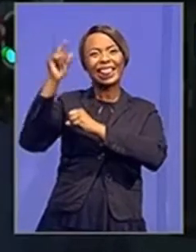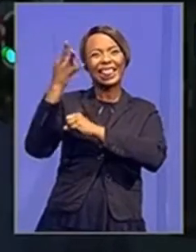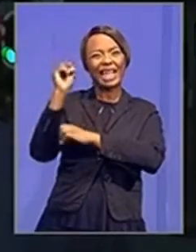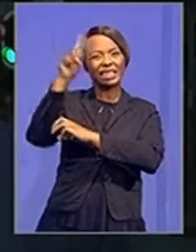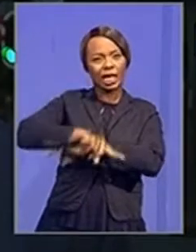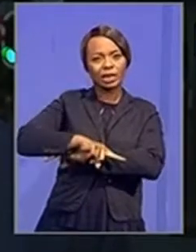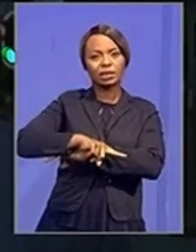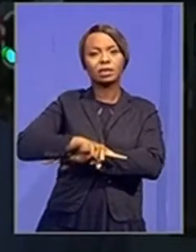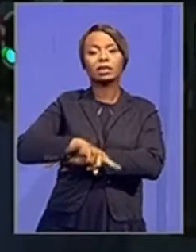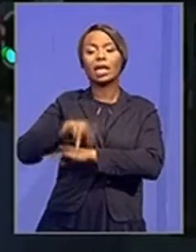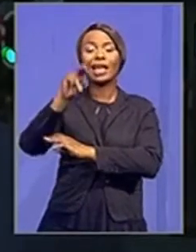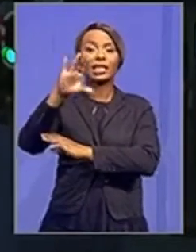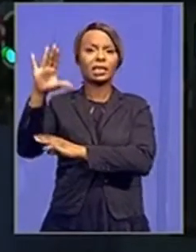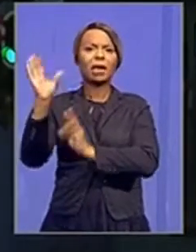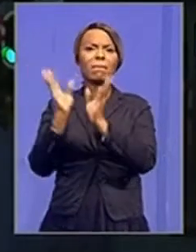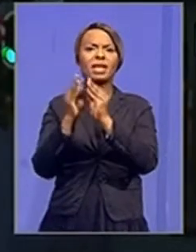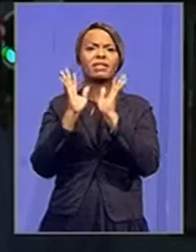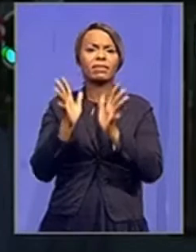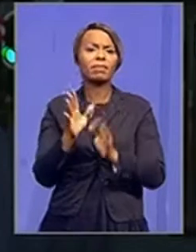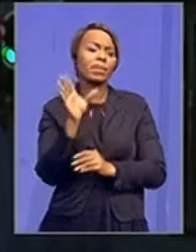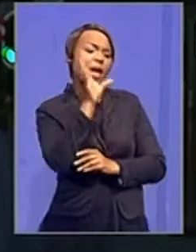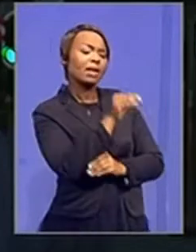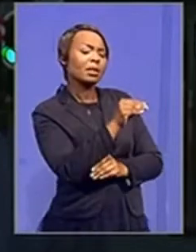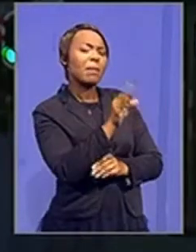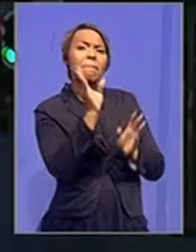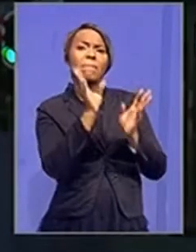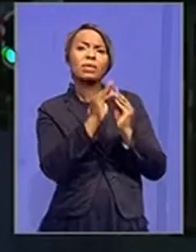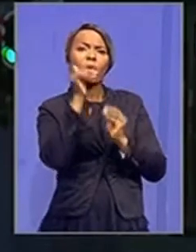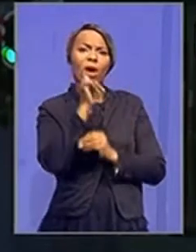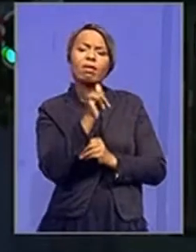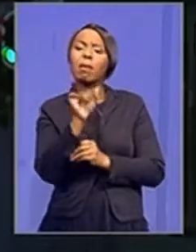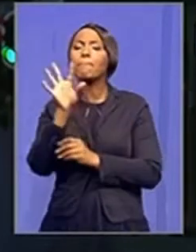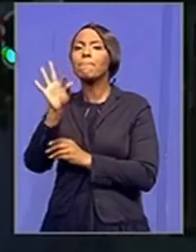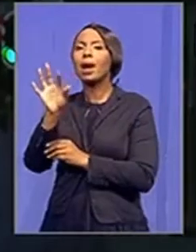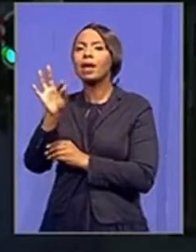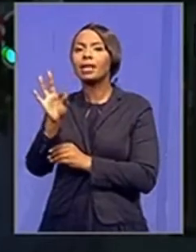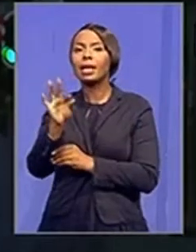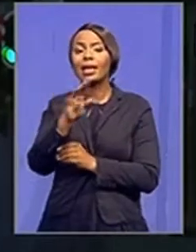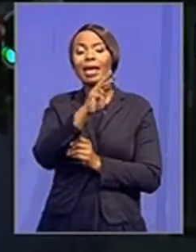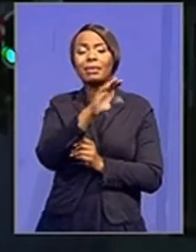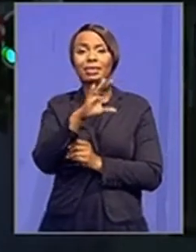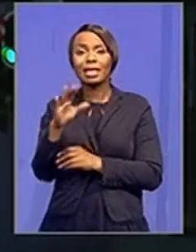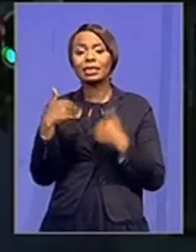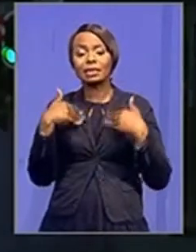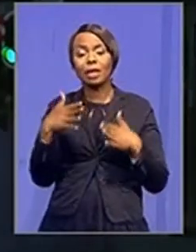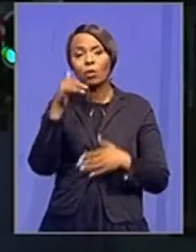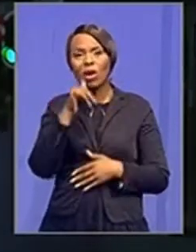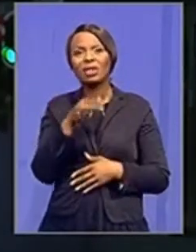Committee. When is the meeting? On Monday, and then we have got the NEC starting on Saturday. We will, of course, tomorrow